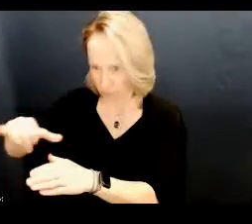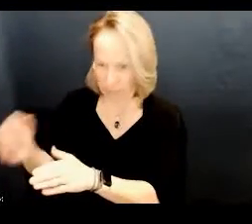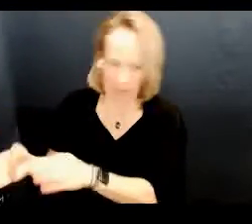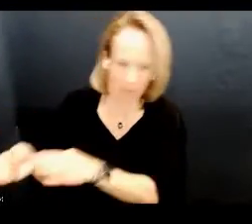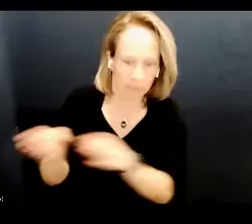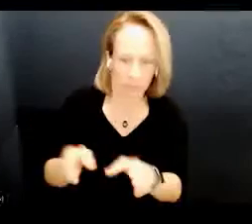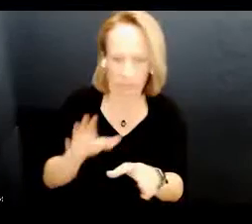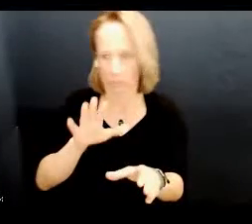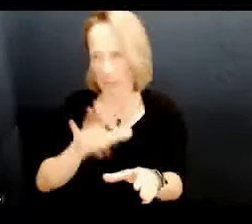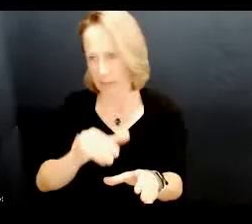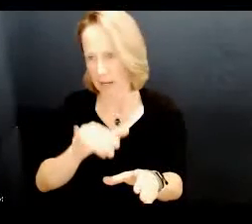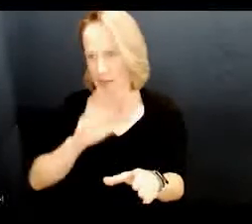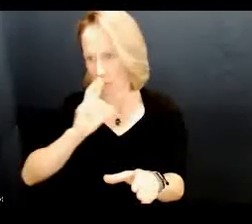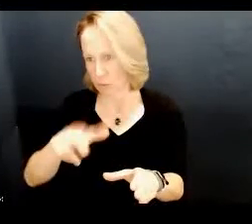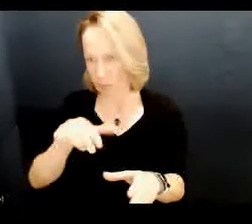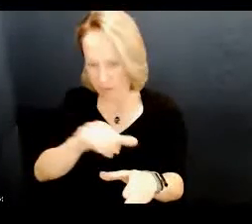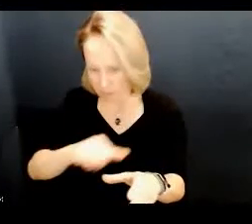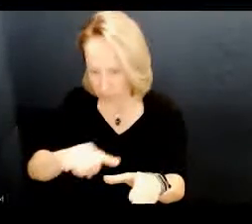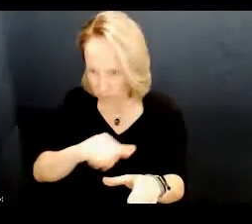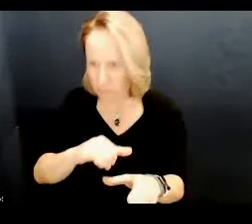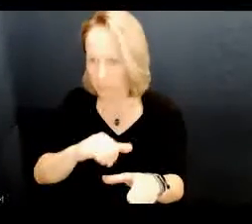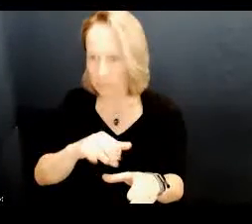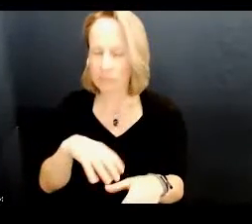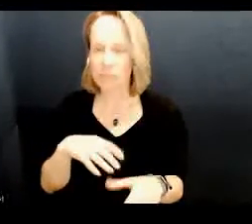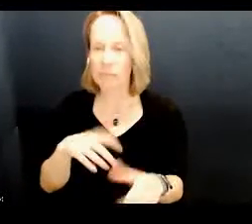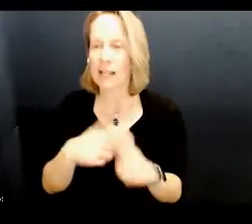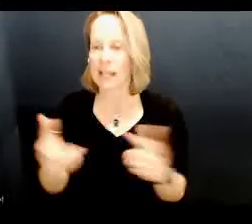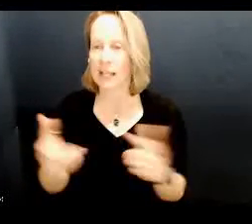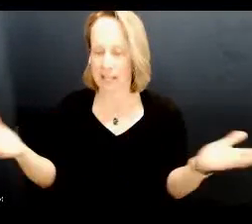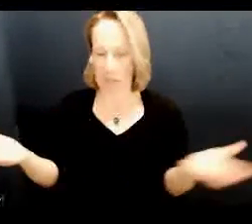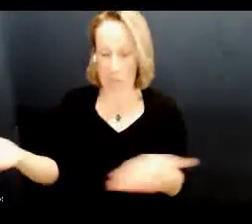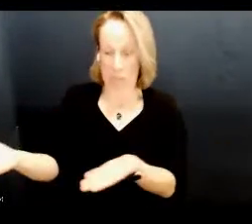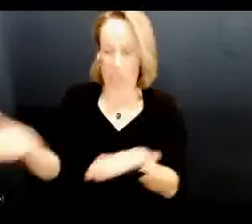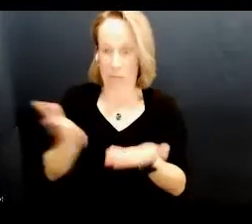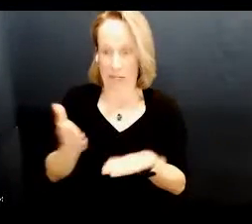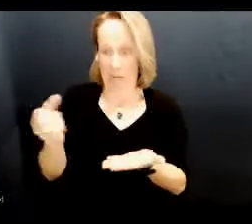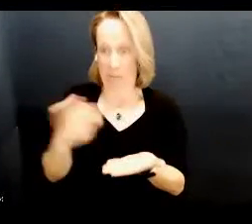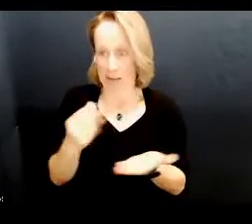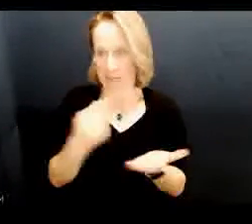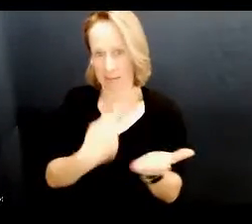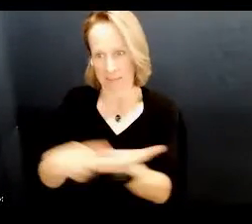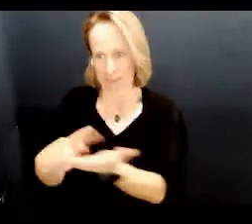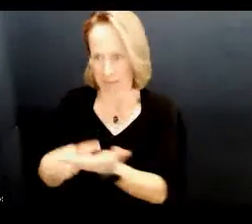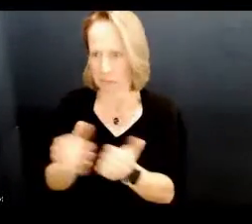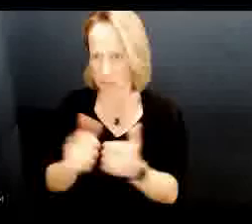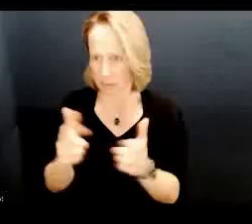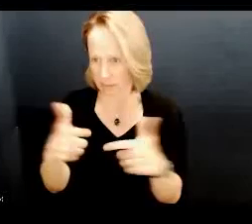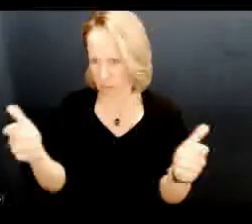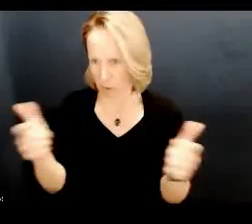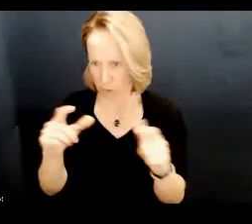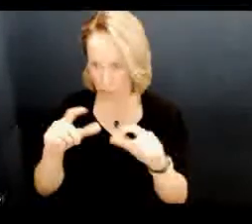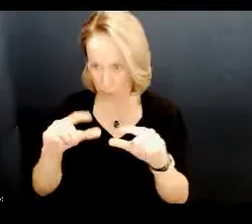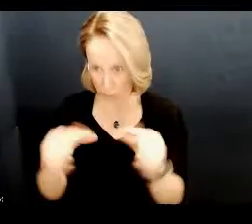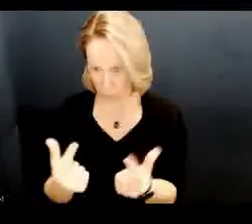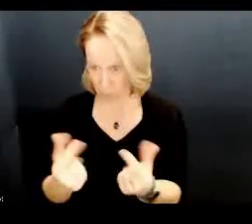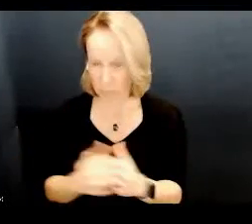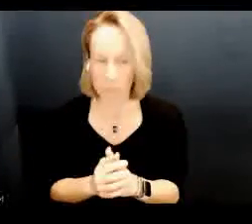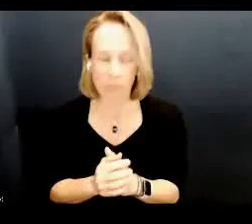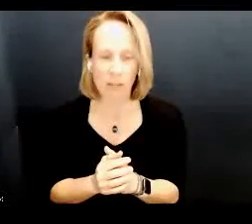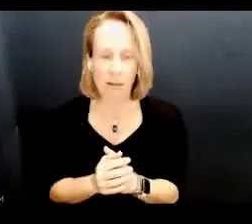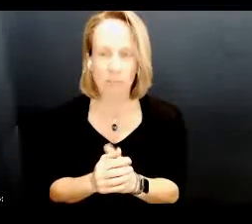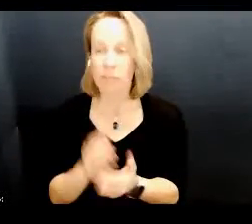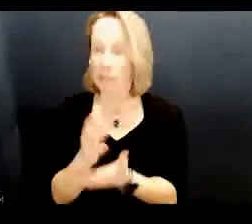specific discipline. And then they bring that back to the larger group. Some SARTs have developed a protocol